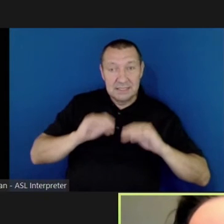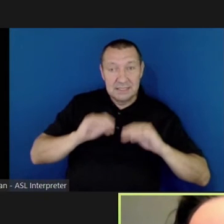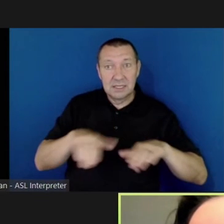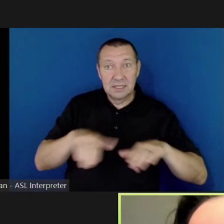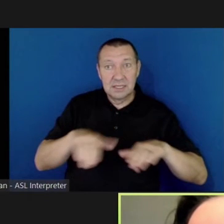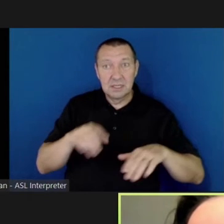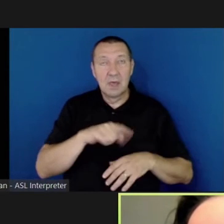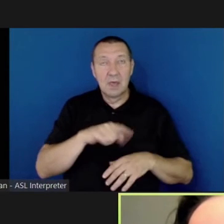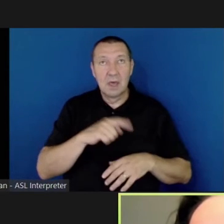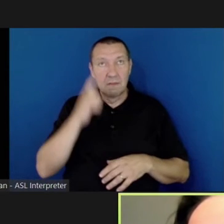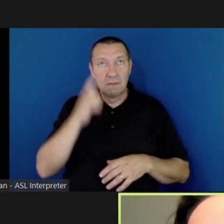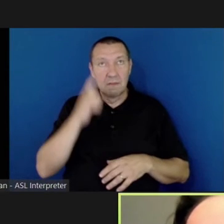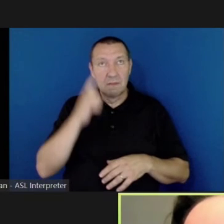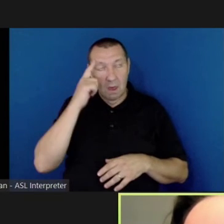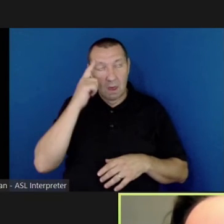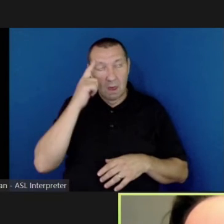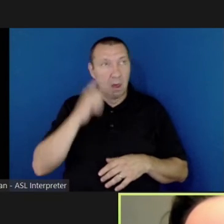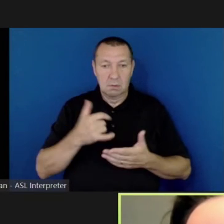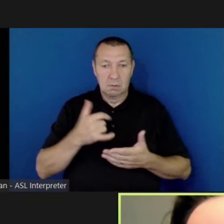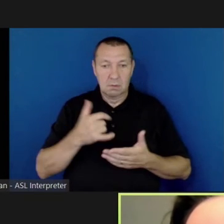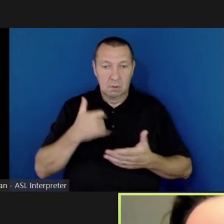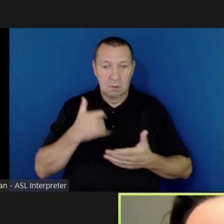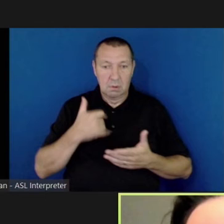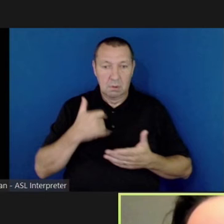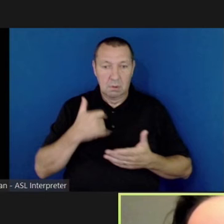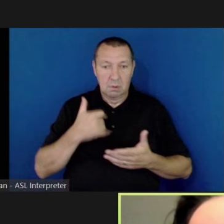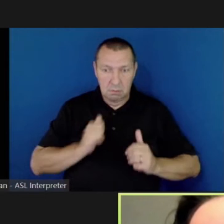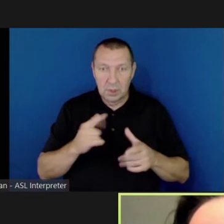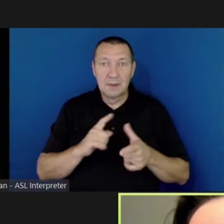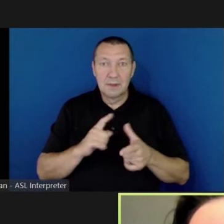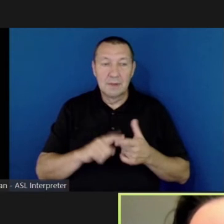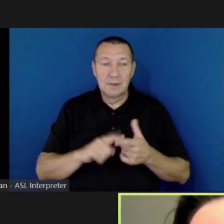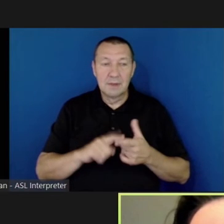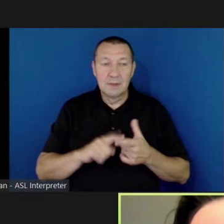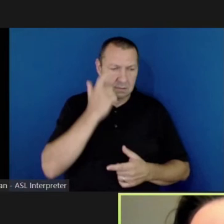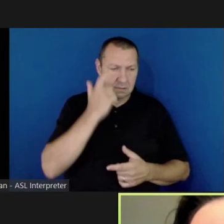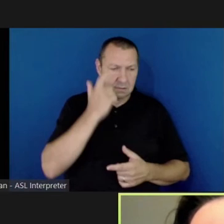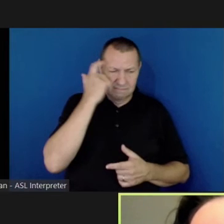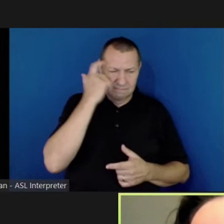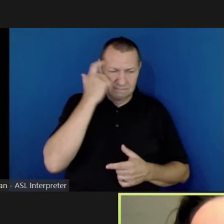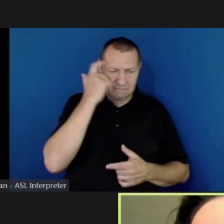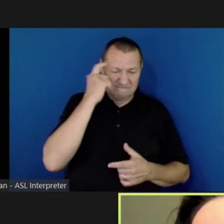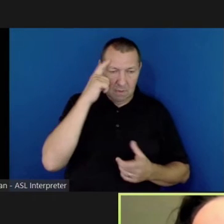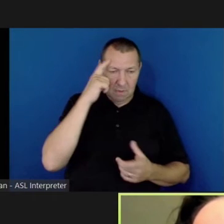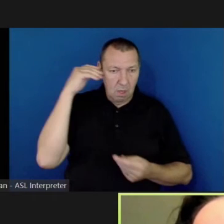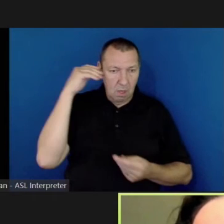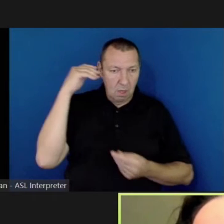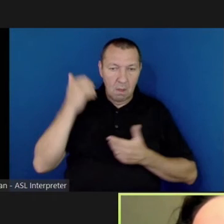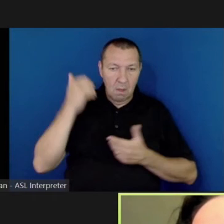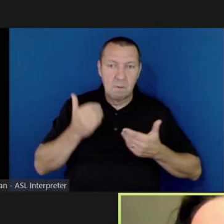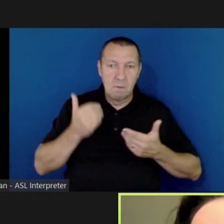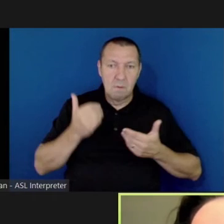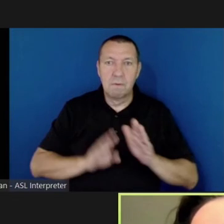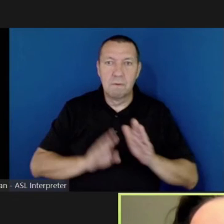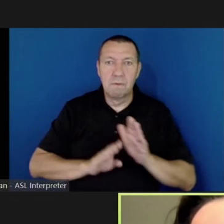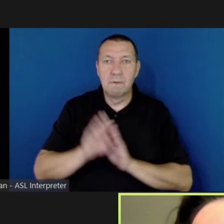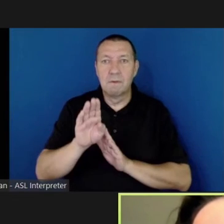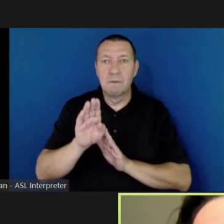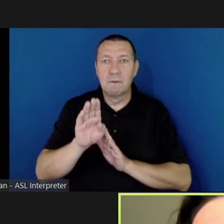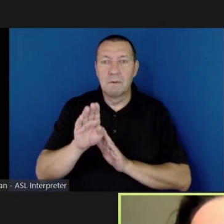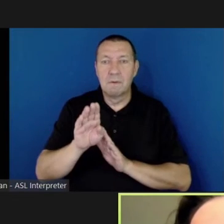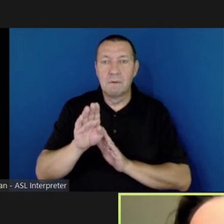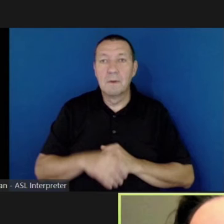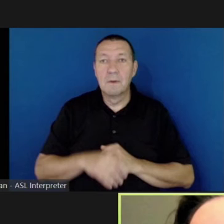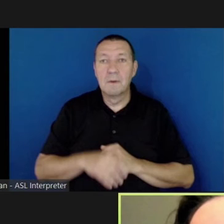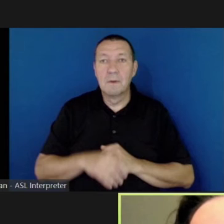never thought was possible so that they could rise out of the trauma of the past. We want to make girls